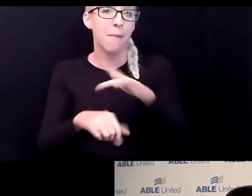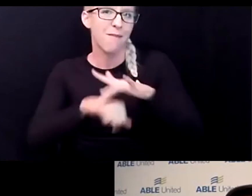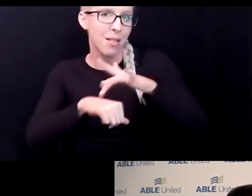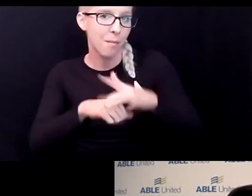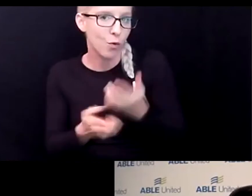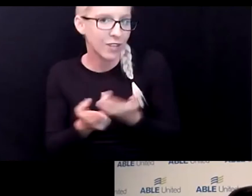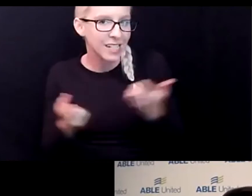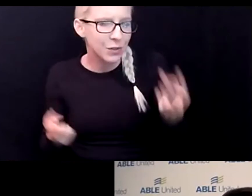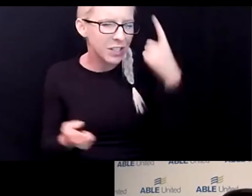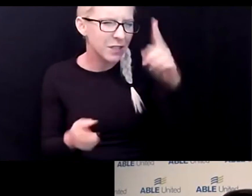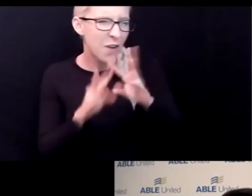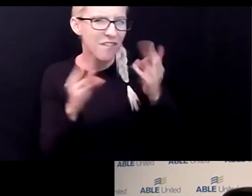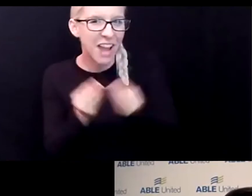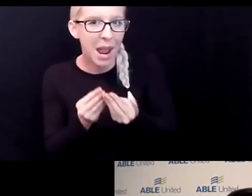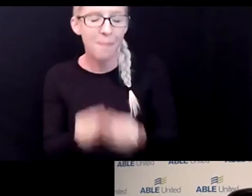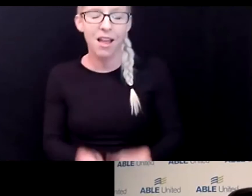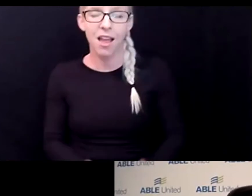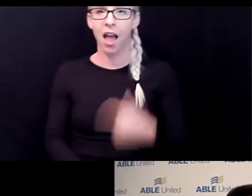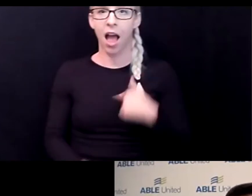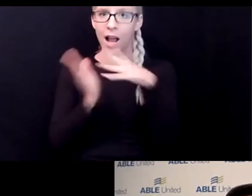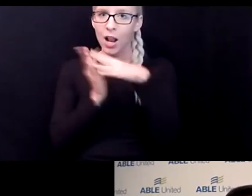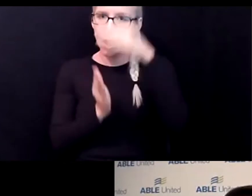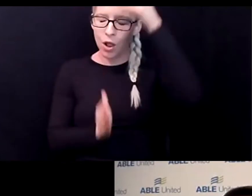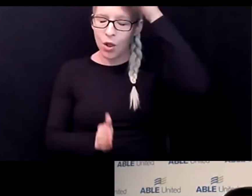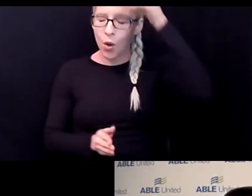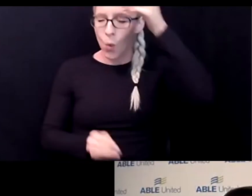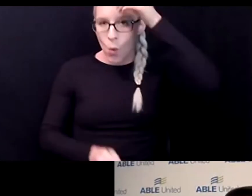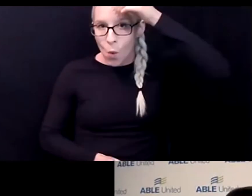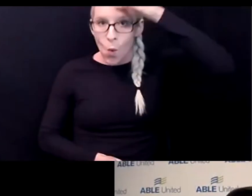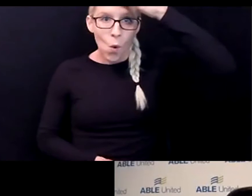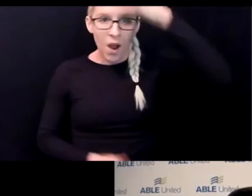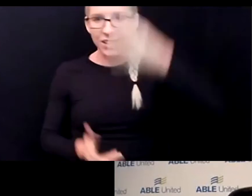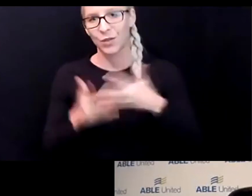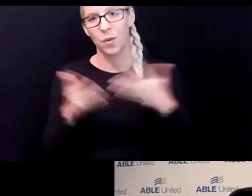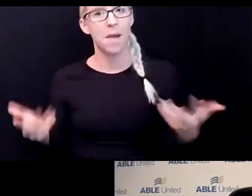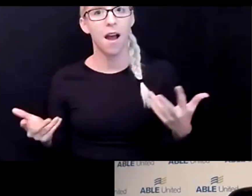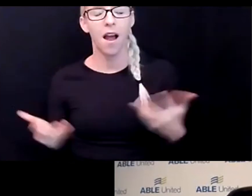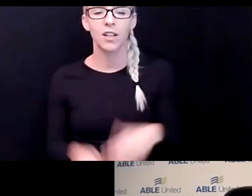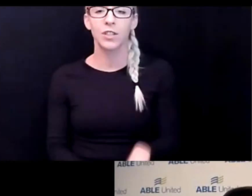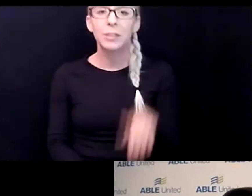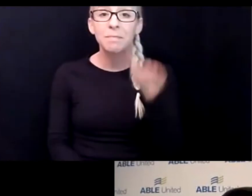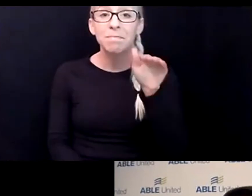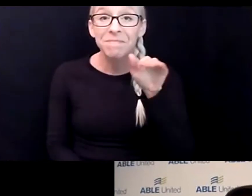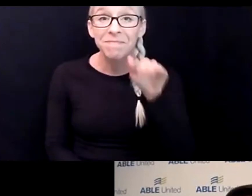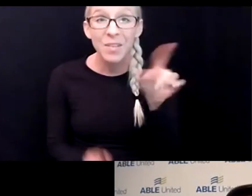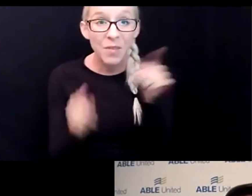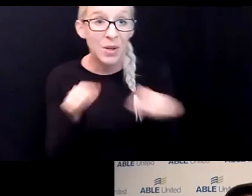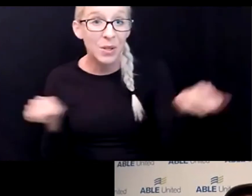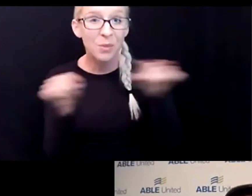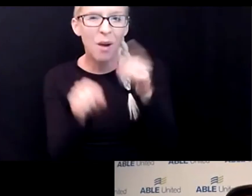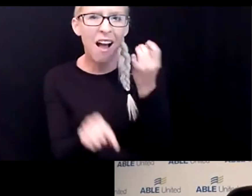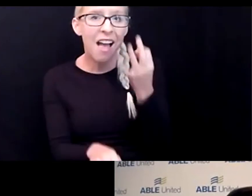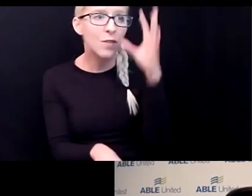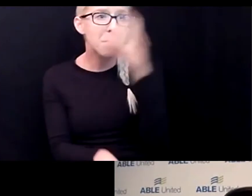families. I know it was very informative to me. I'm keeping those slides. Just as a reminder for those individuals that have joined us, you missed any of the